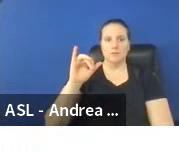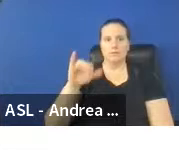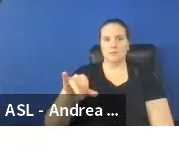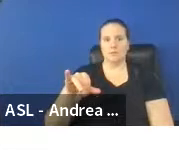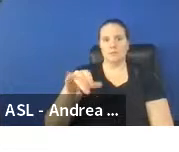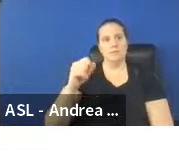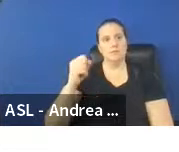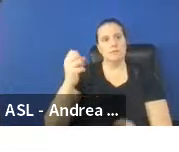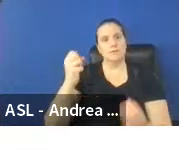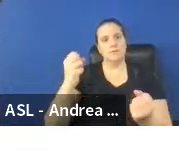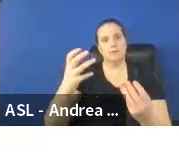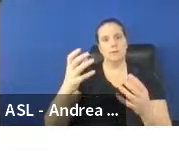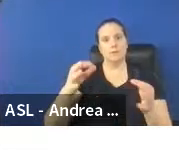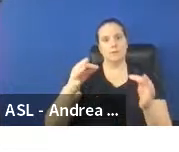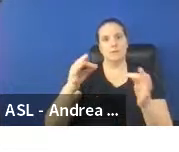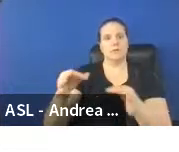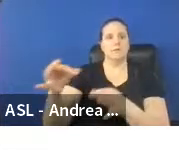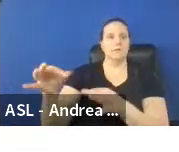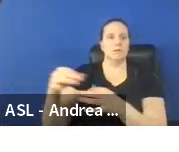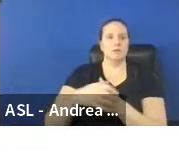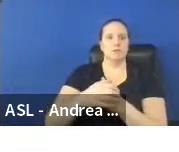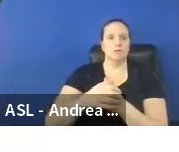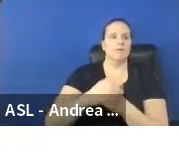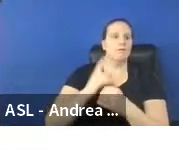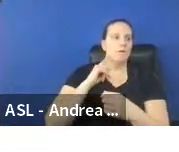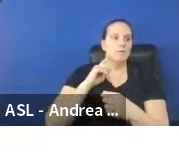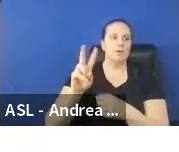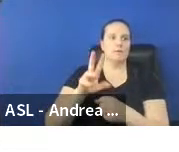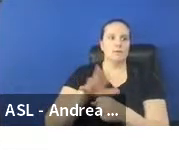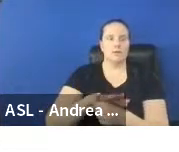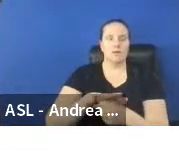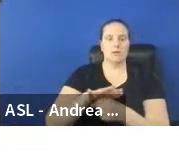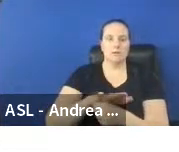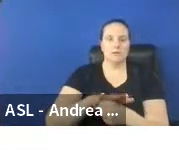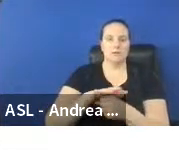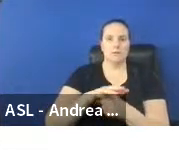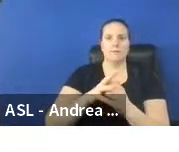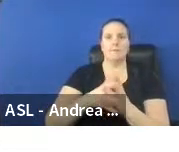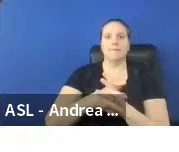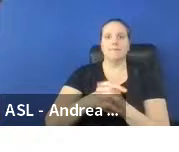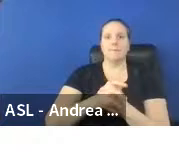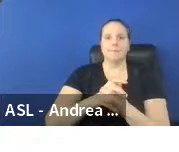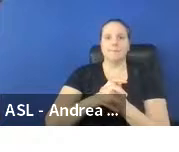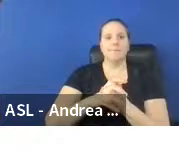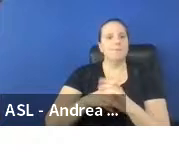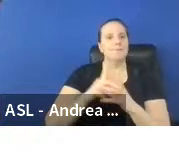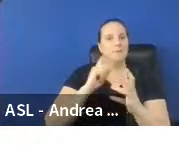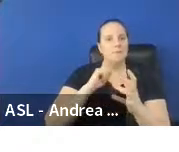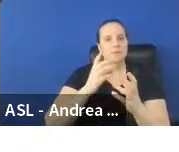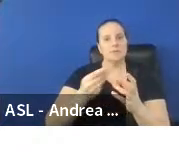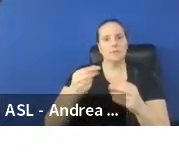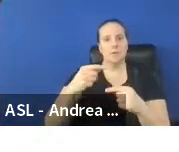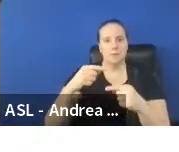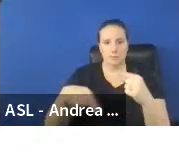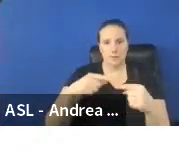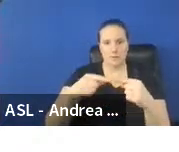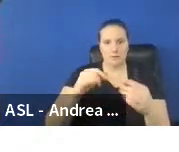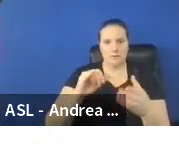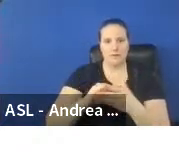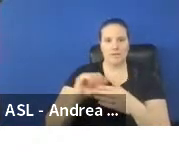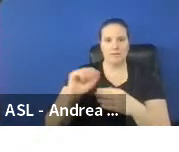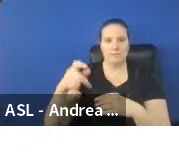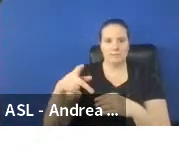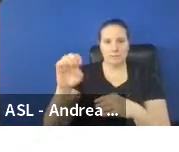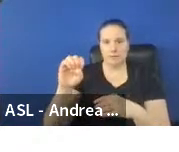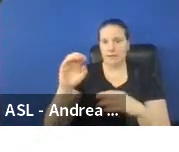lot of the station stops in the Vancouver area that we're going to be discussing, within several miles of those spaces, there are